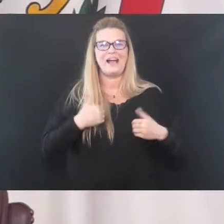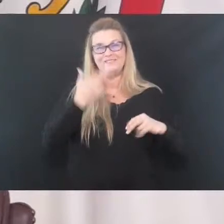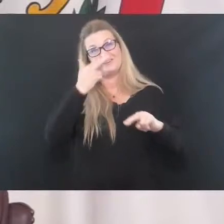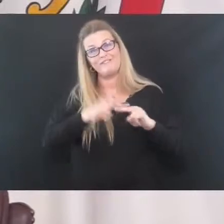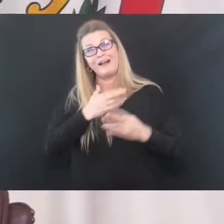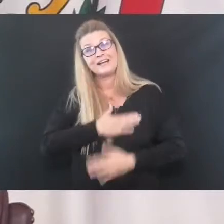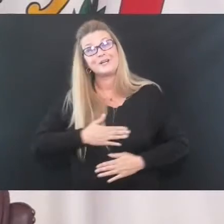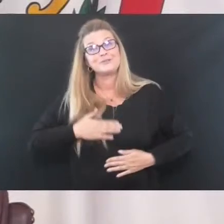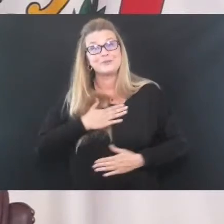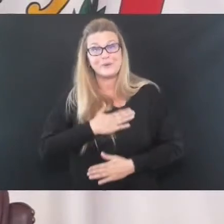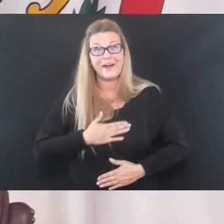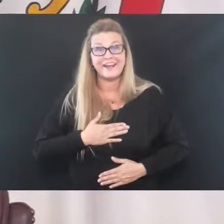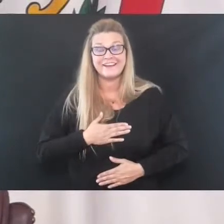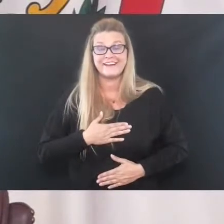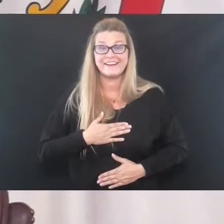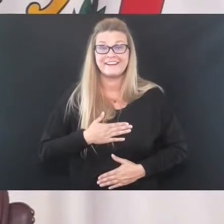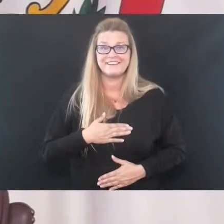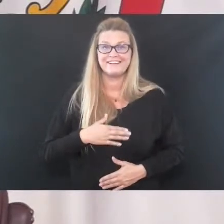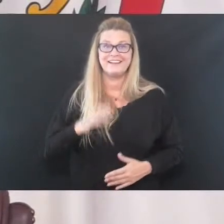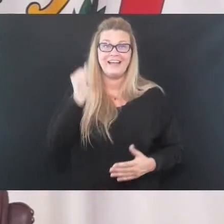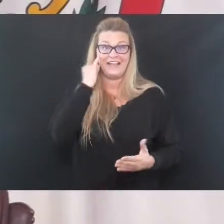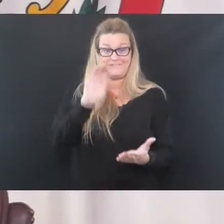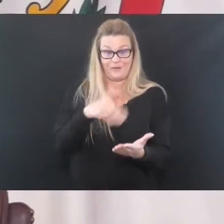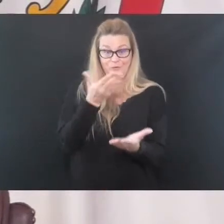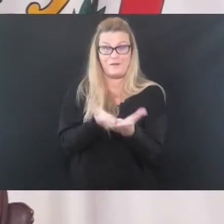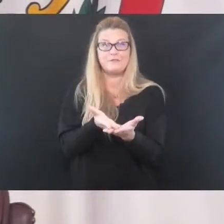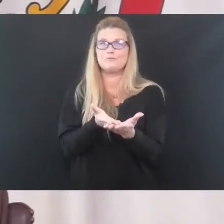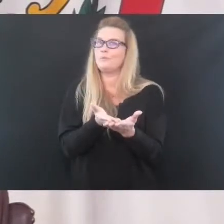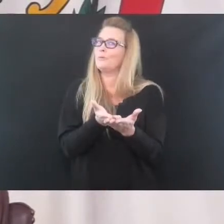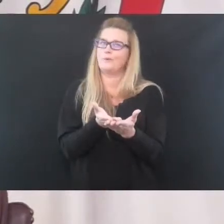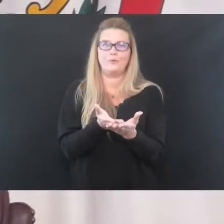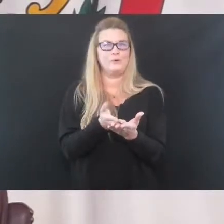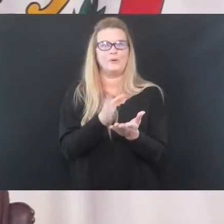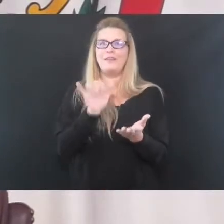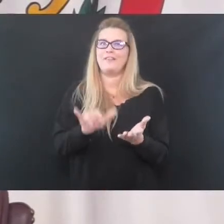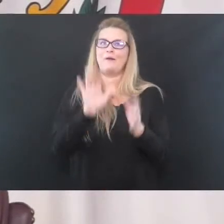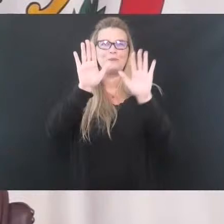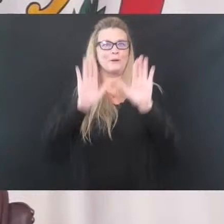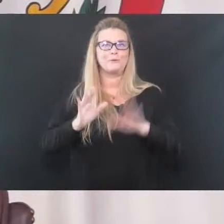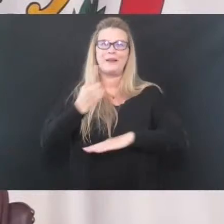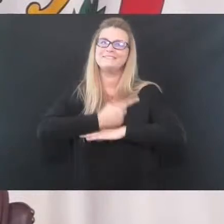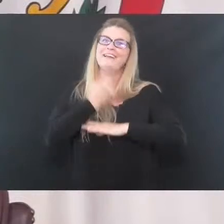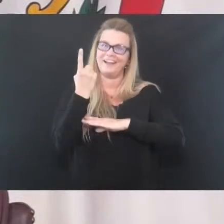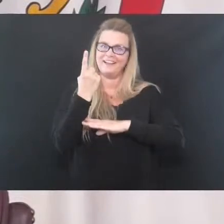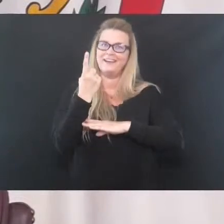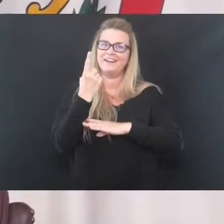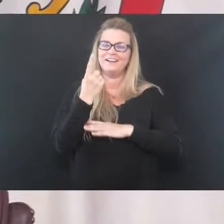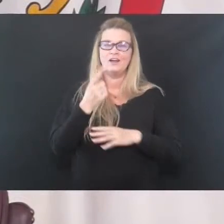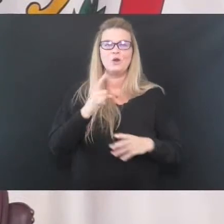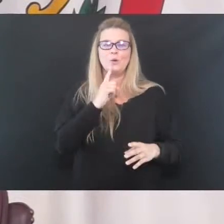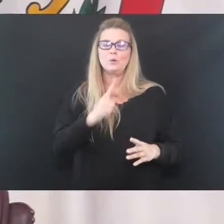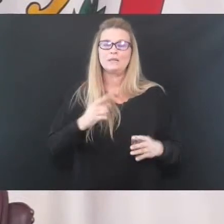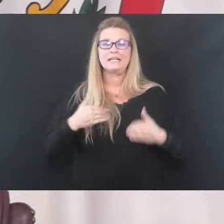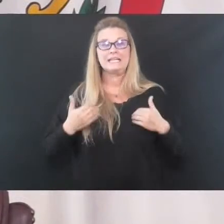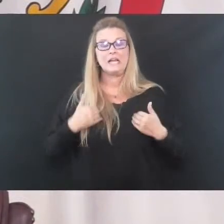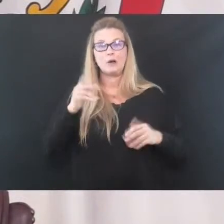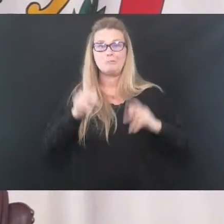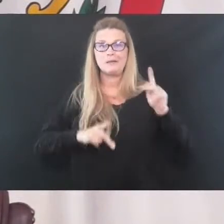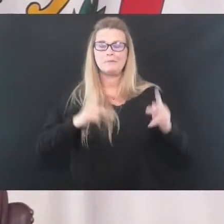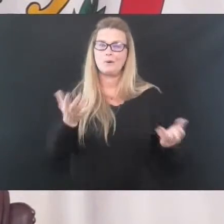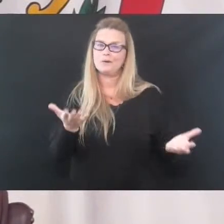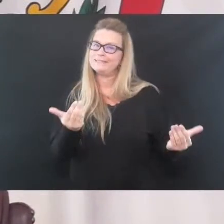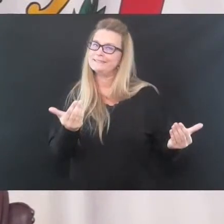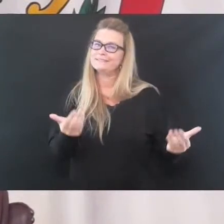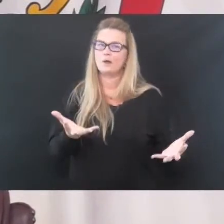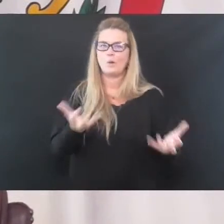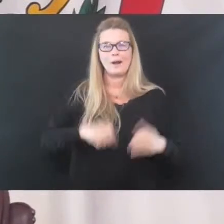this, and if we can get there, boy, I'll tell you, it'll be a great day. Our young folks should really, really, really be